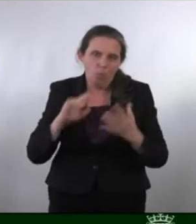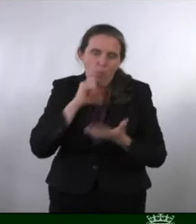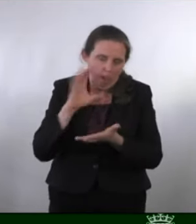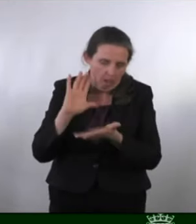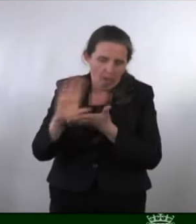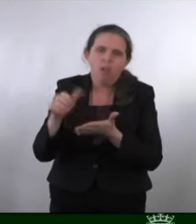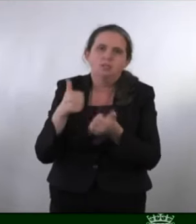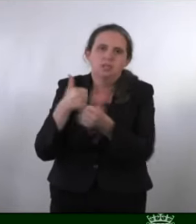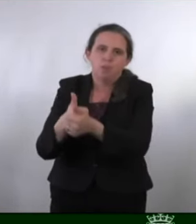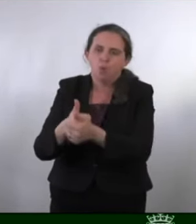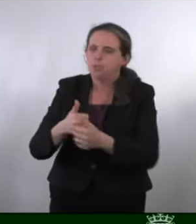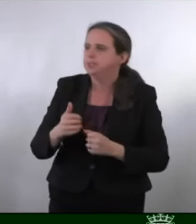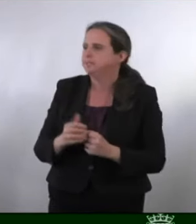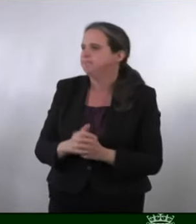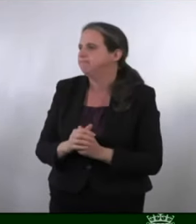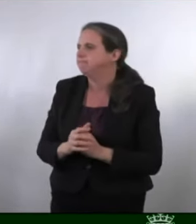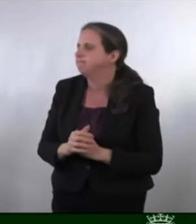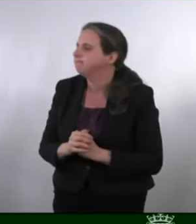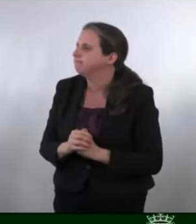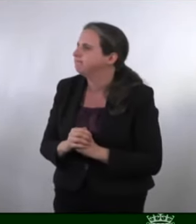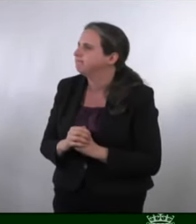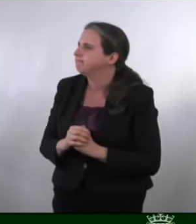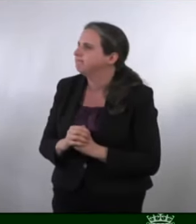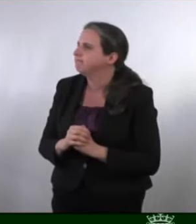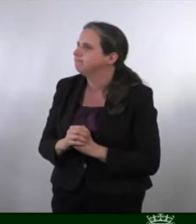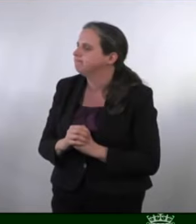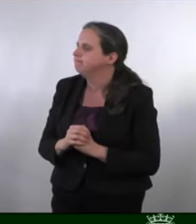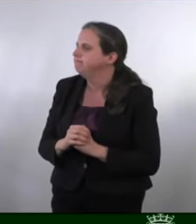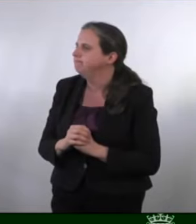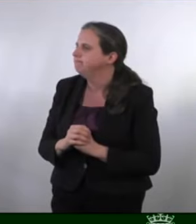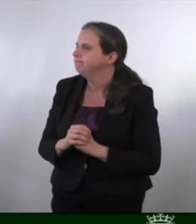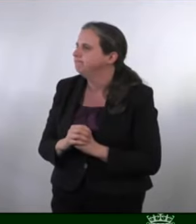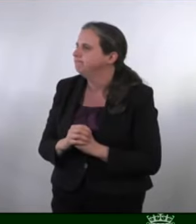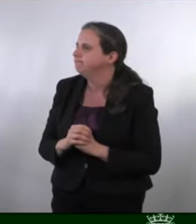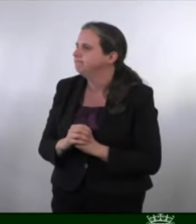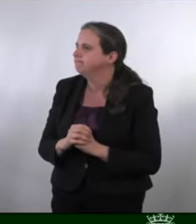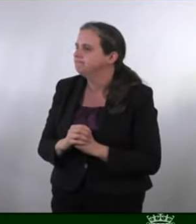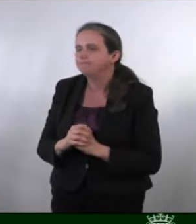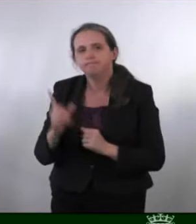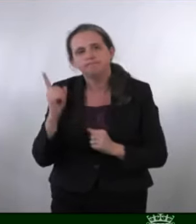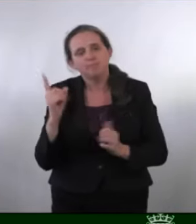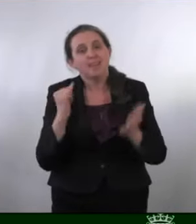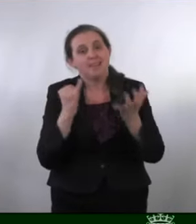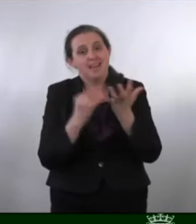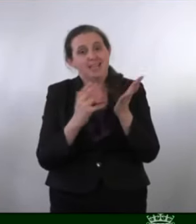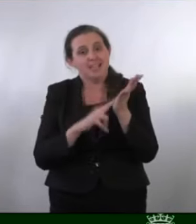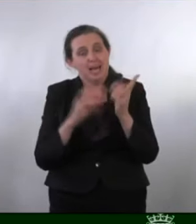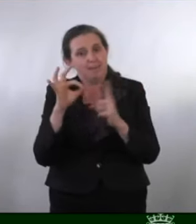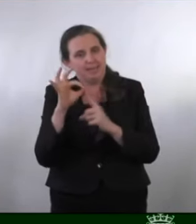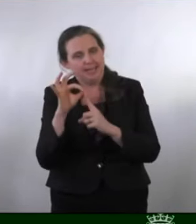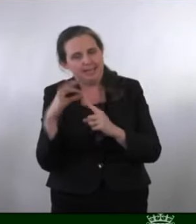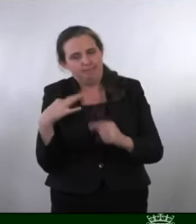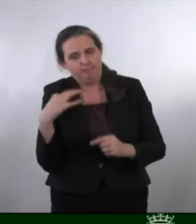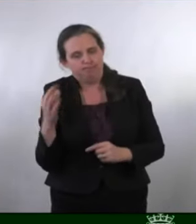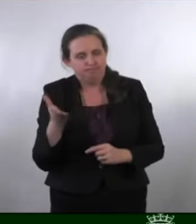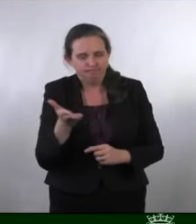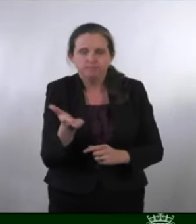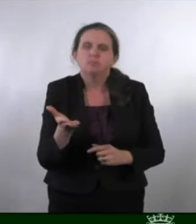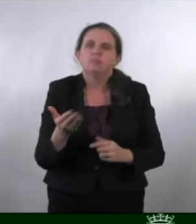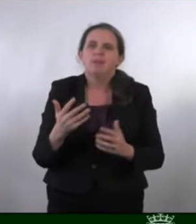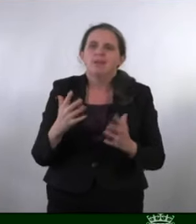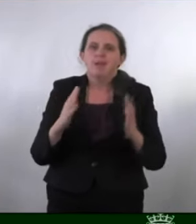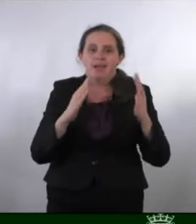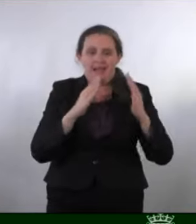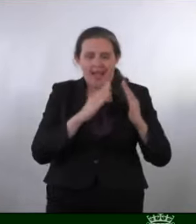Monaghan. Thank you, Madam Deputy Speaker. Household mixing is a major vector for COVID. So unless